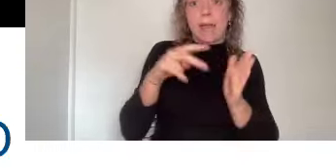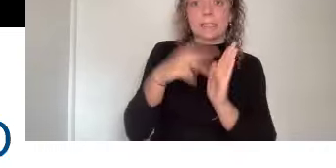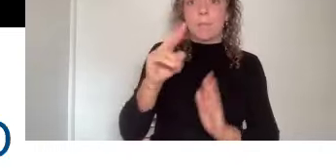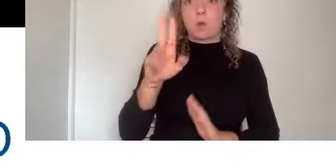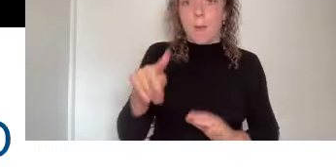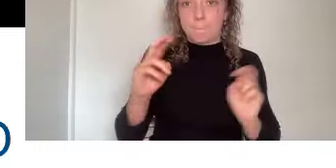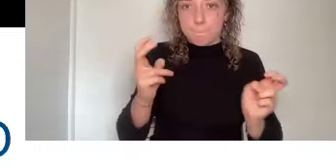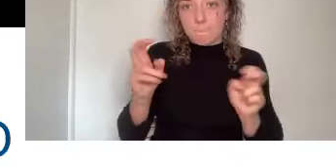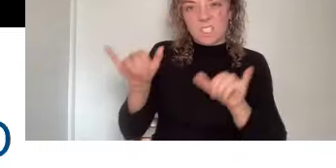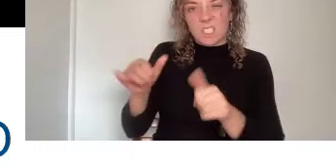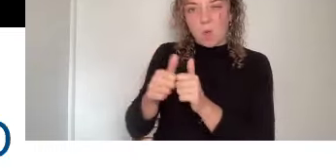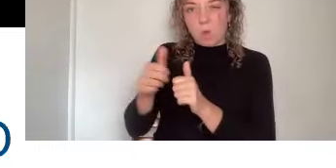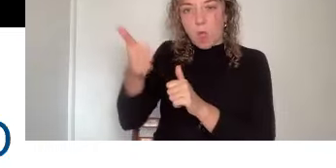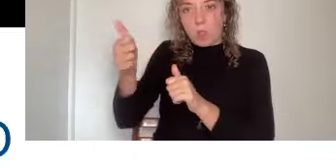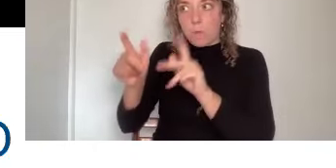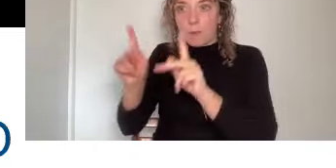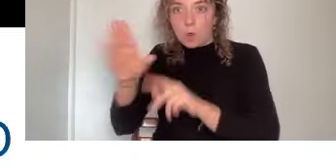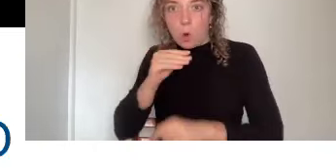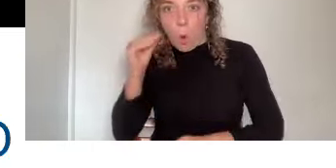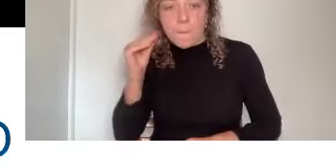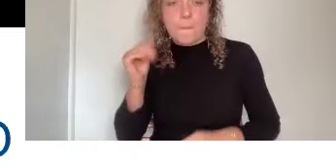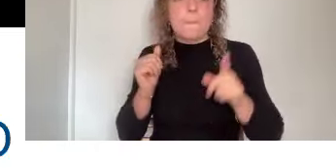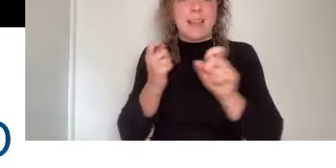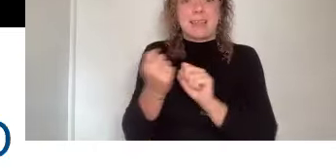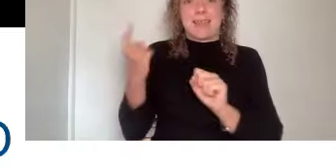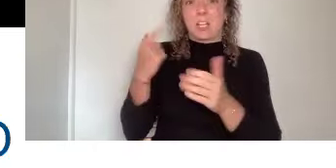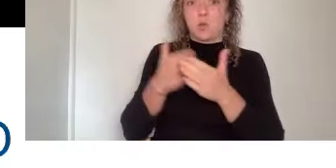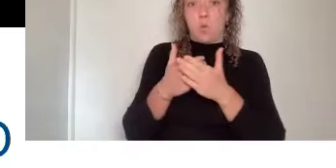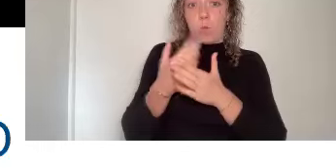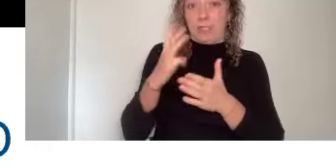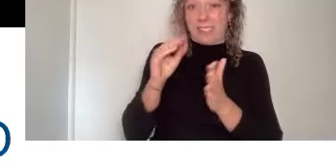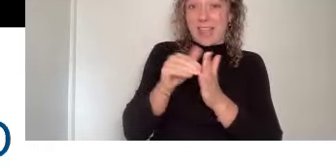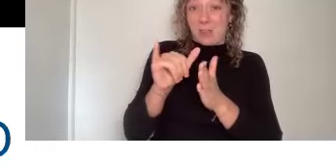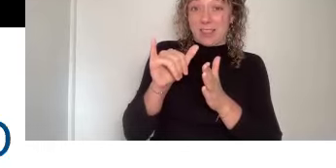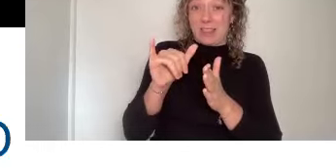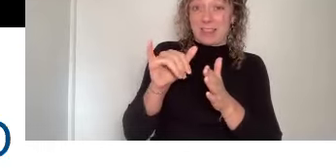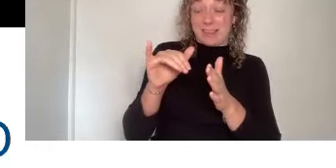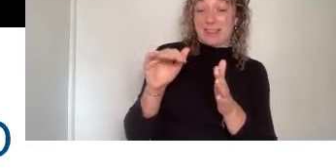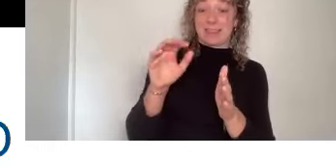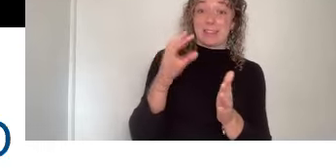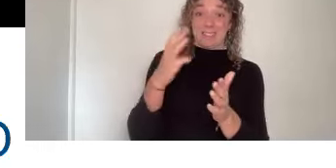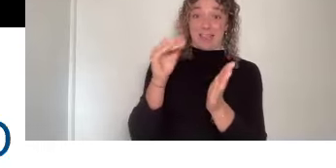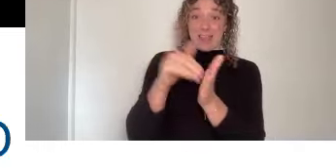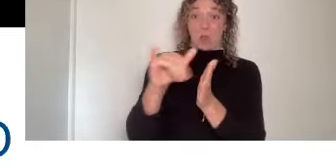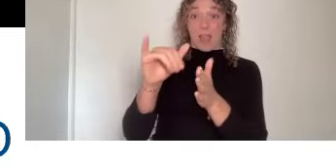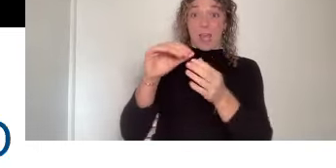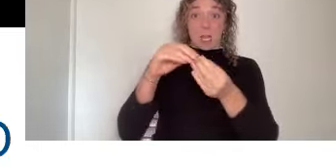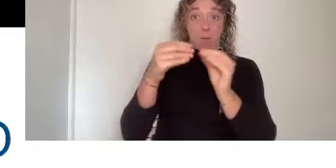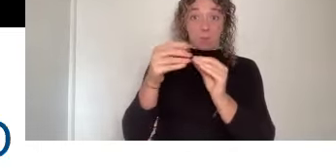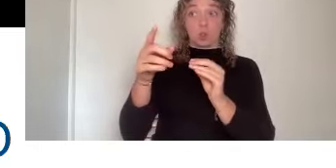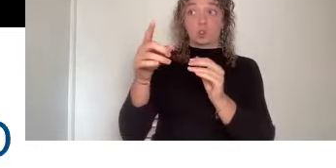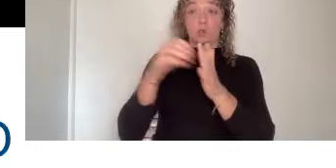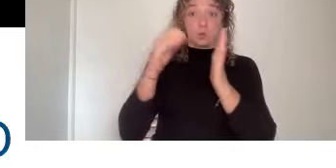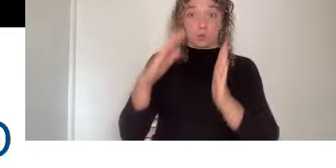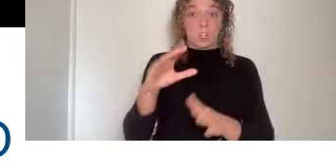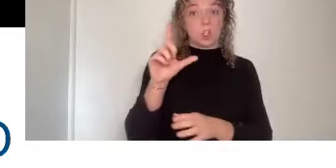graph shows you last year that almost 16,000 number of students in the 23-24 school